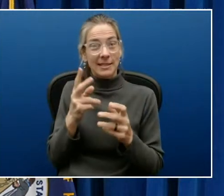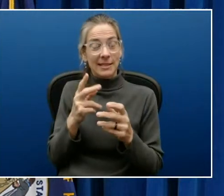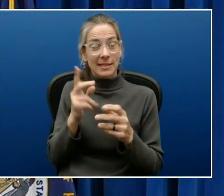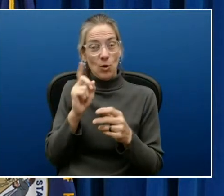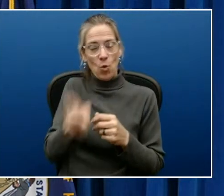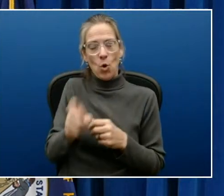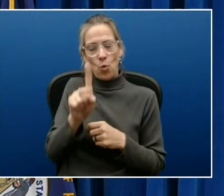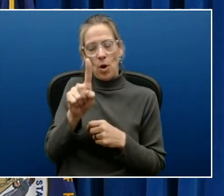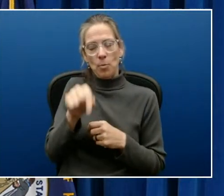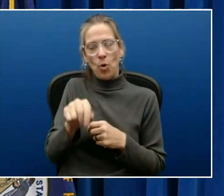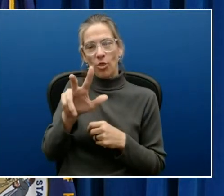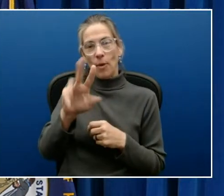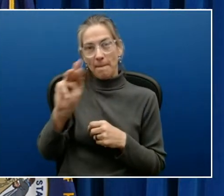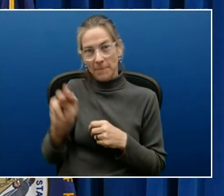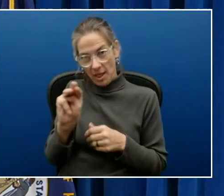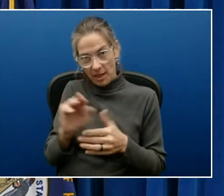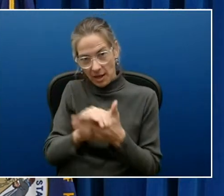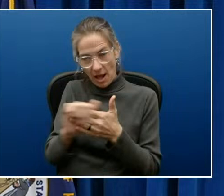million.